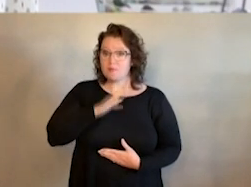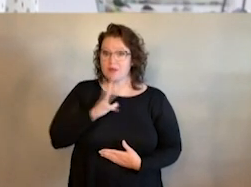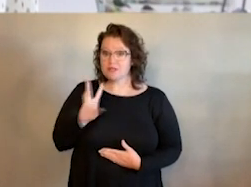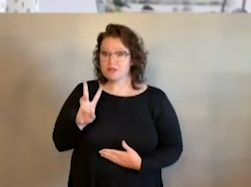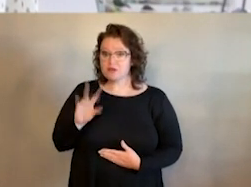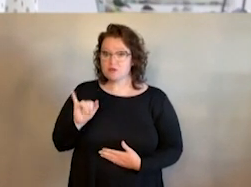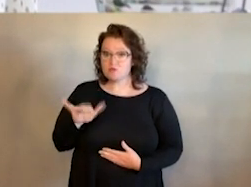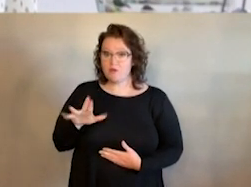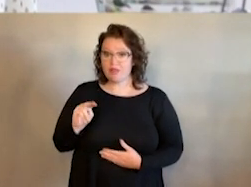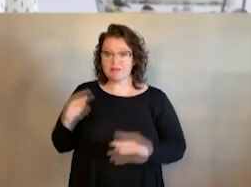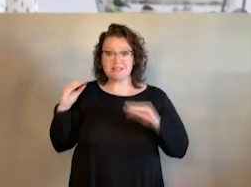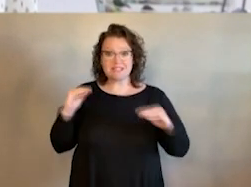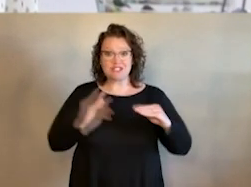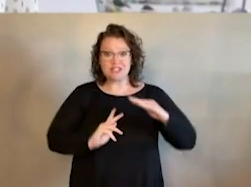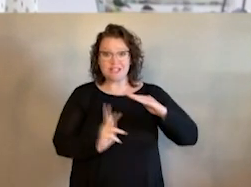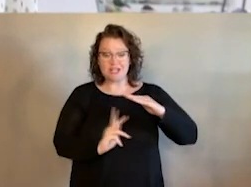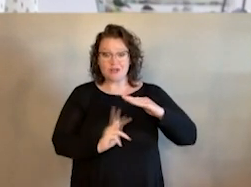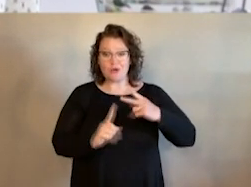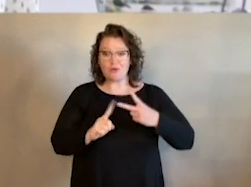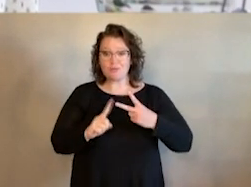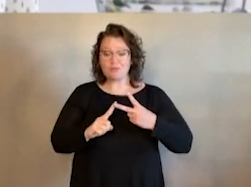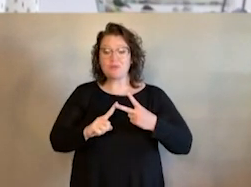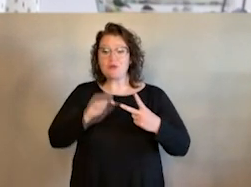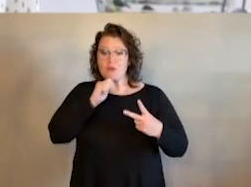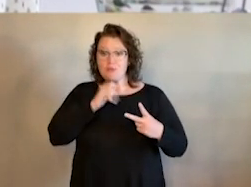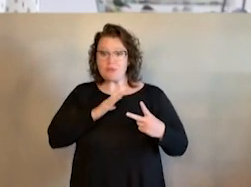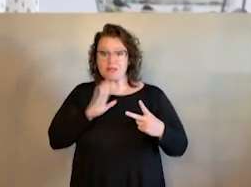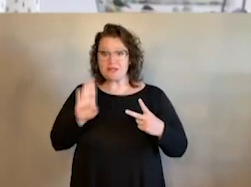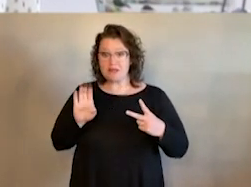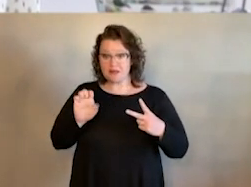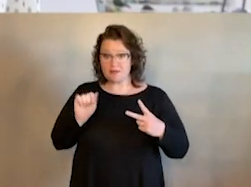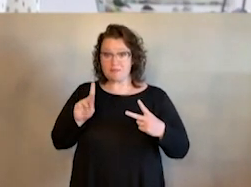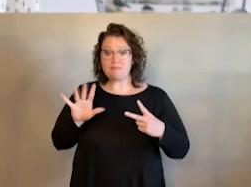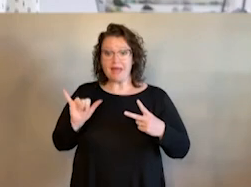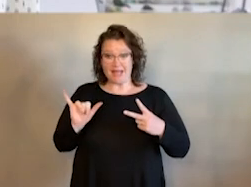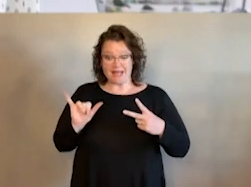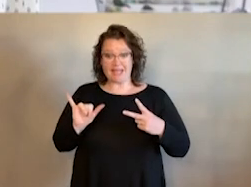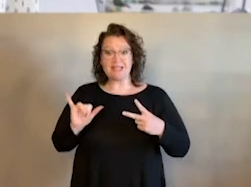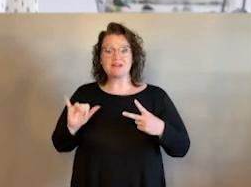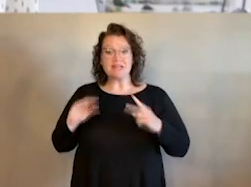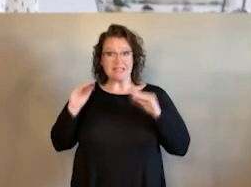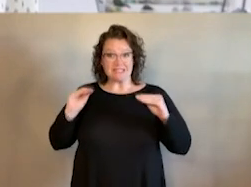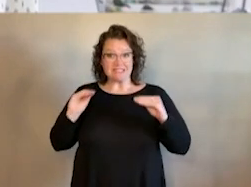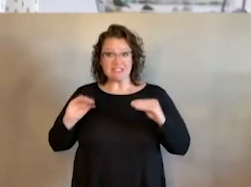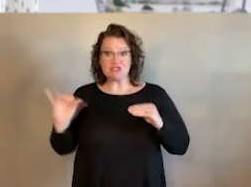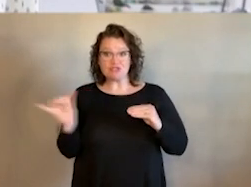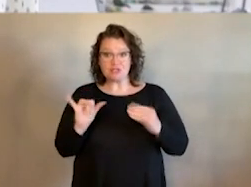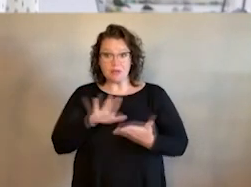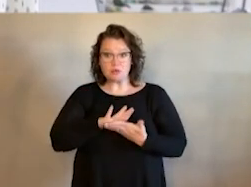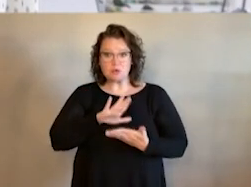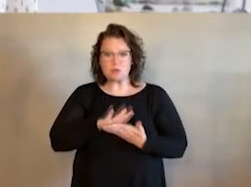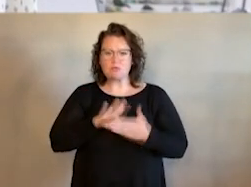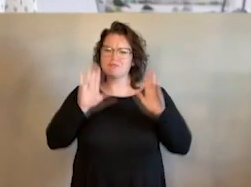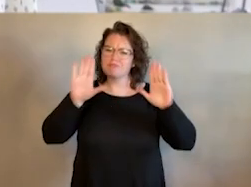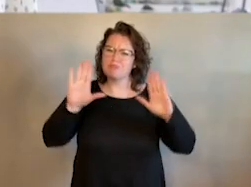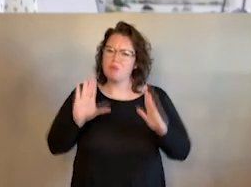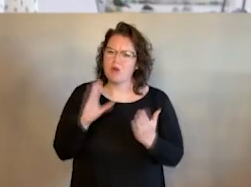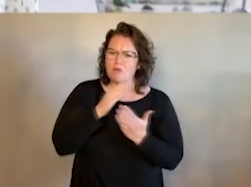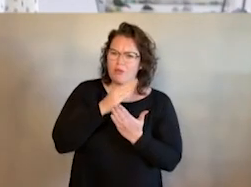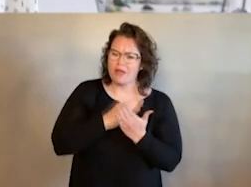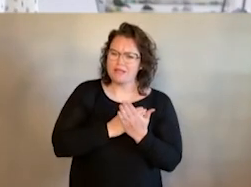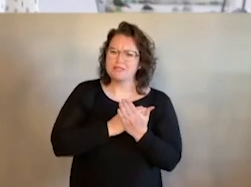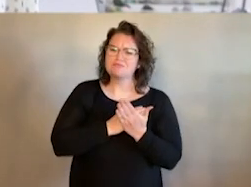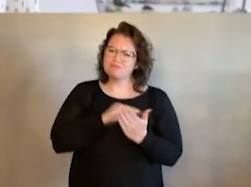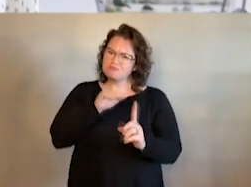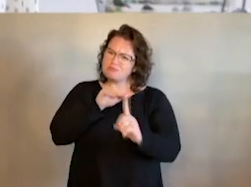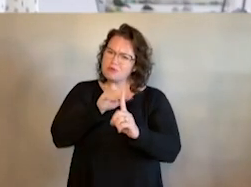at Lake Forest, and Caroline Bainey, an EC teacher at Lake Forest, are going to do a wonderful lesson with us today that reminds us